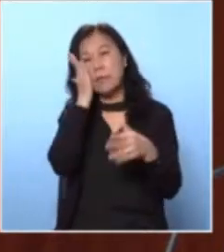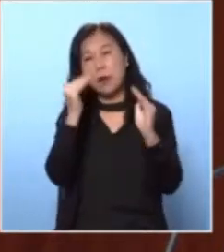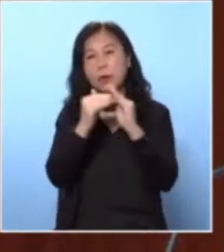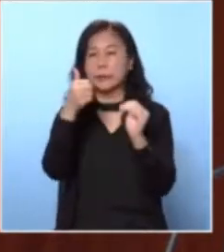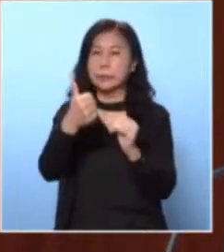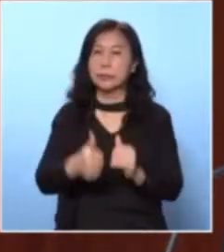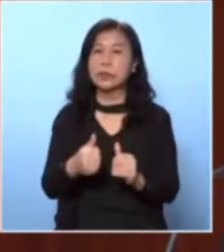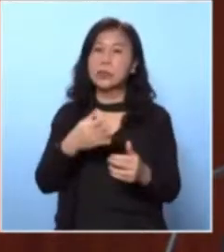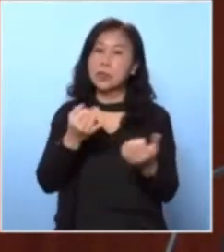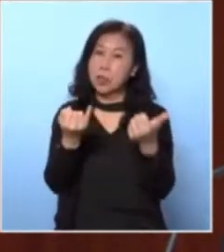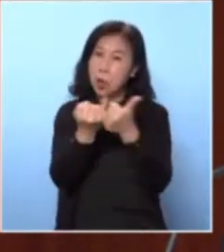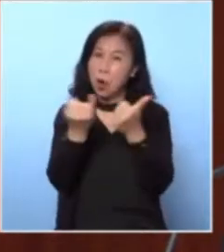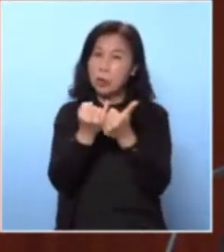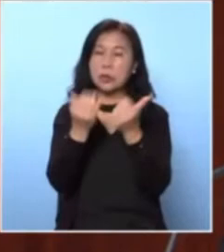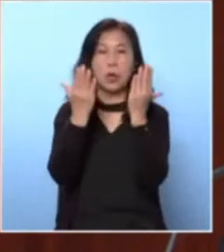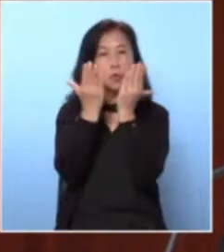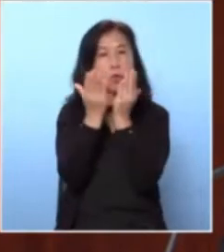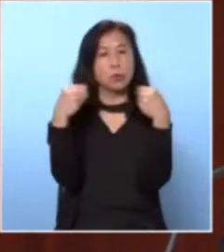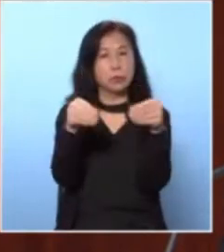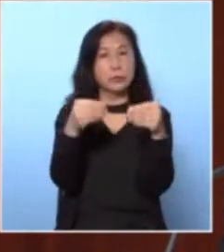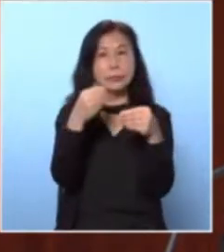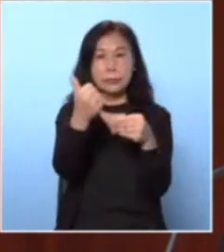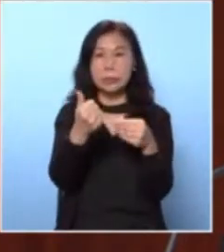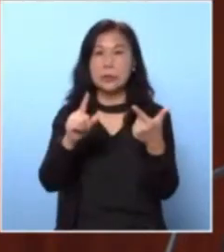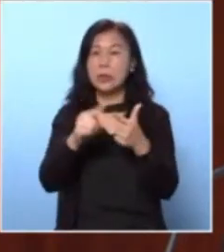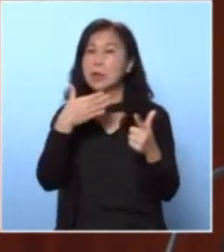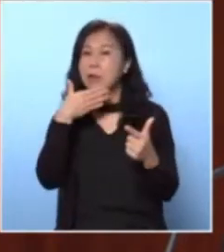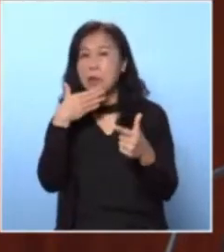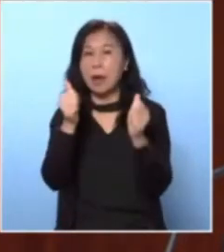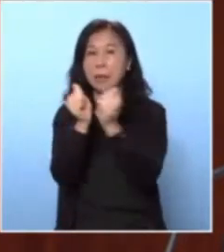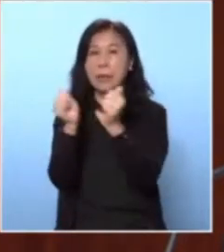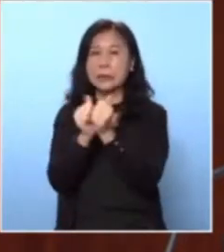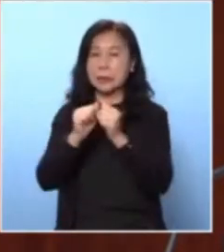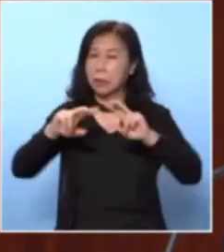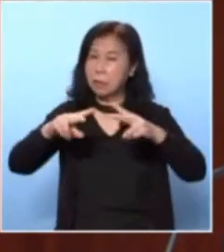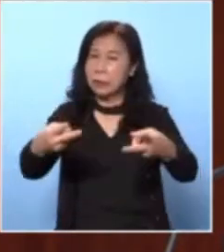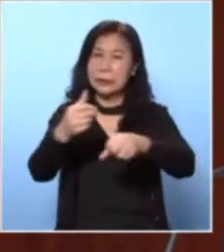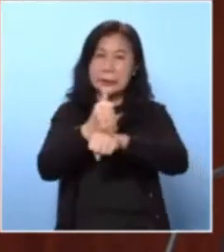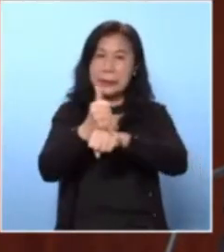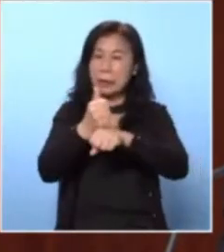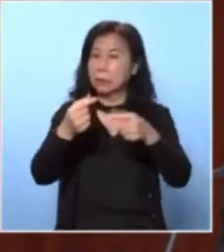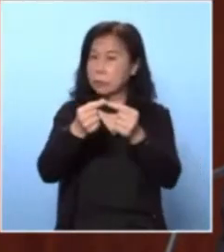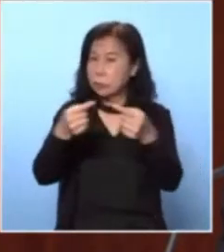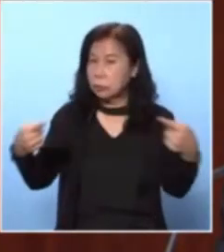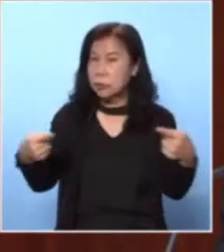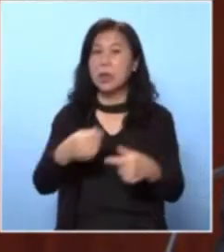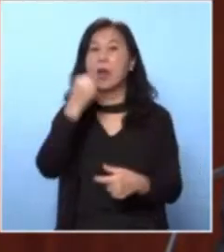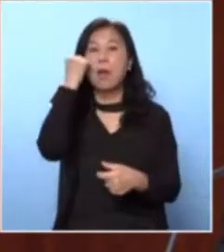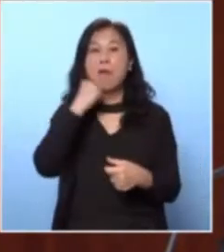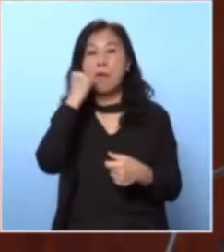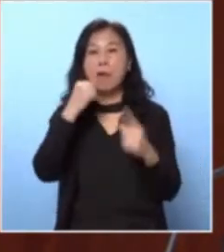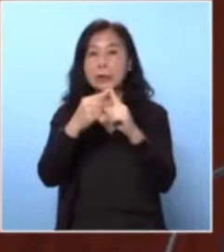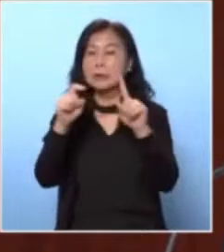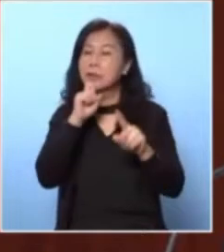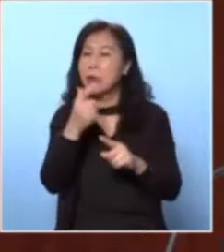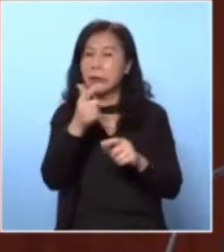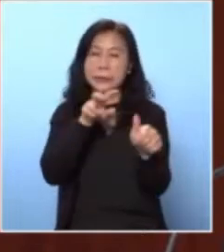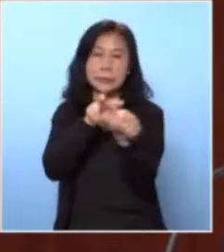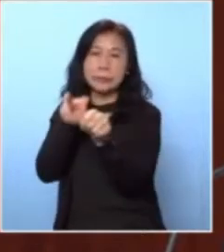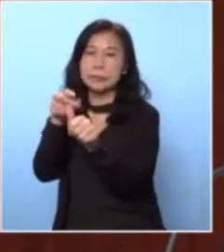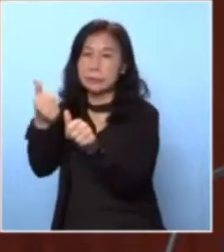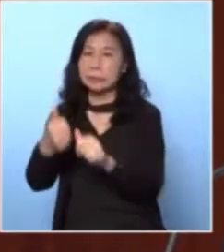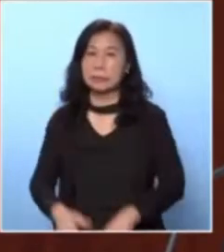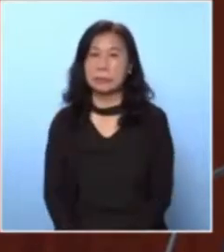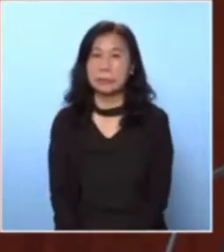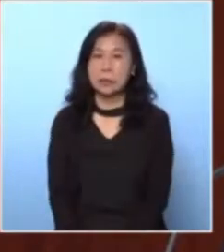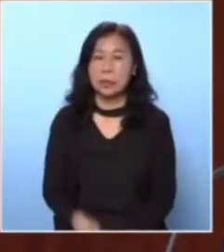environment, students to receive quality education, young people to fully realize their potential, and the elderly to be well taken care